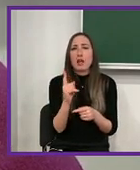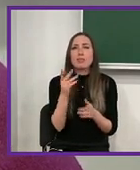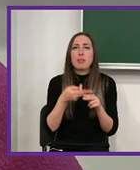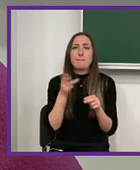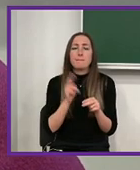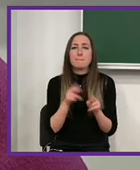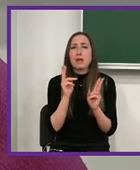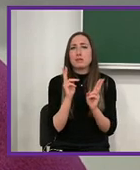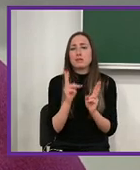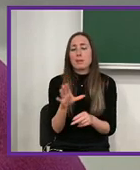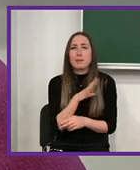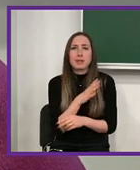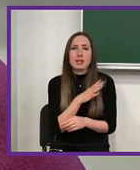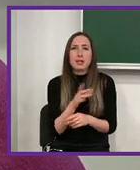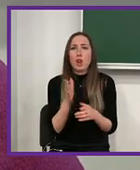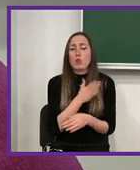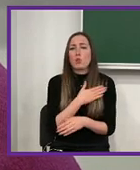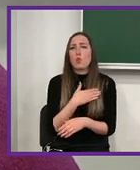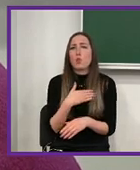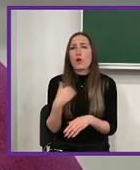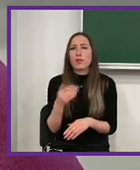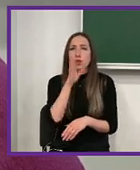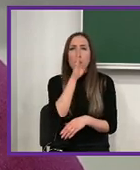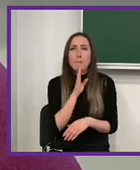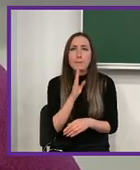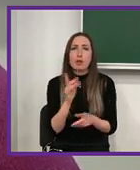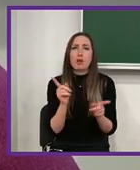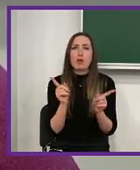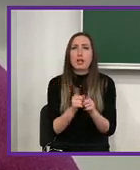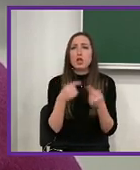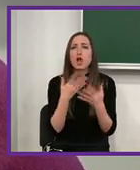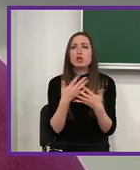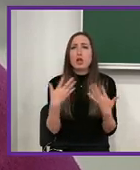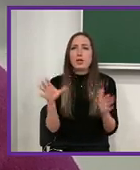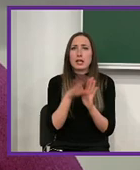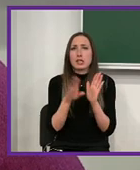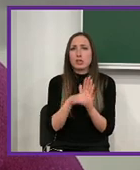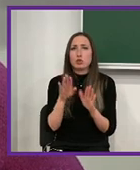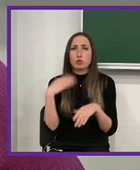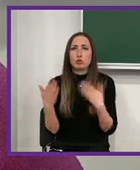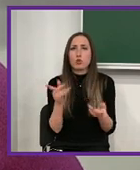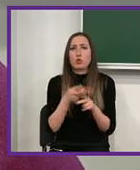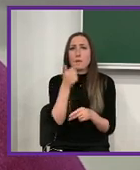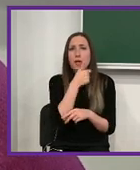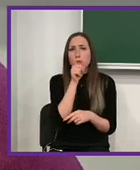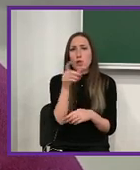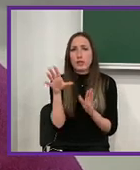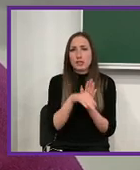stakeholder engagement with the local populations that had to be resettled to make place